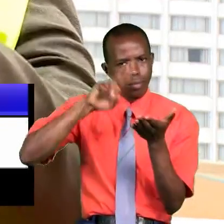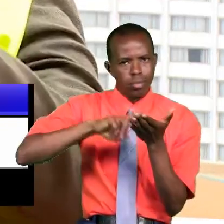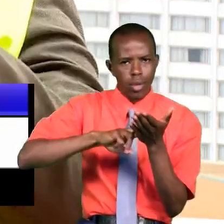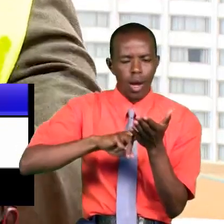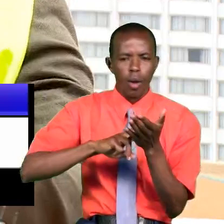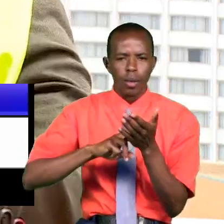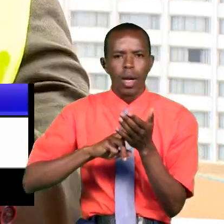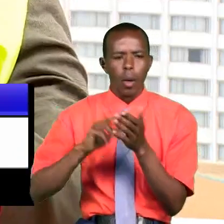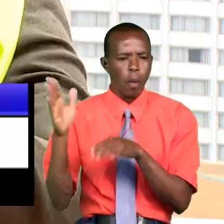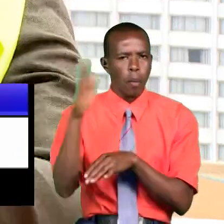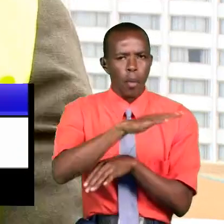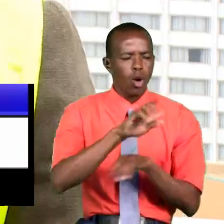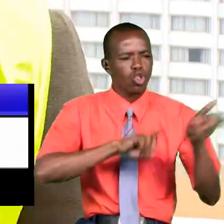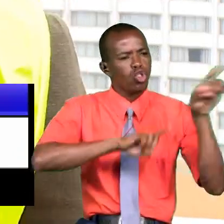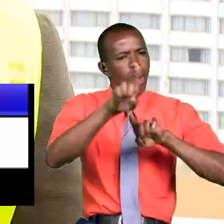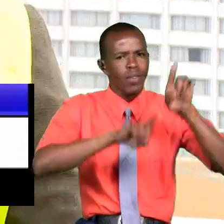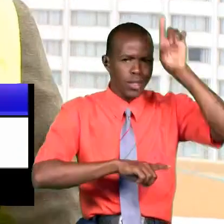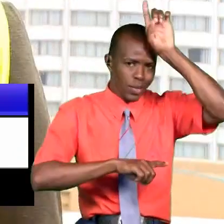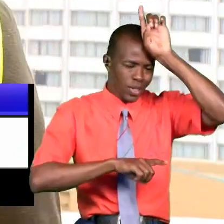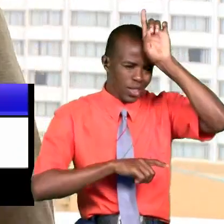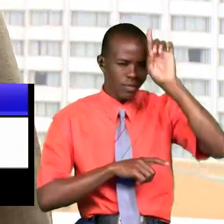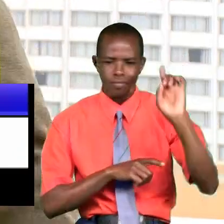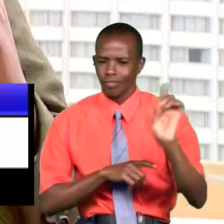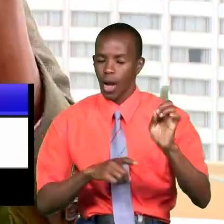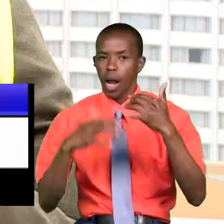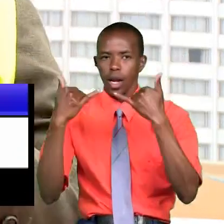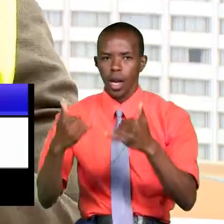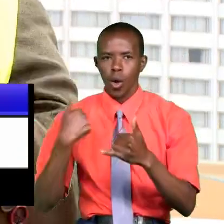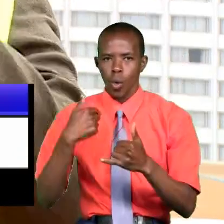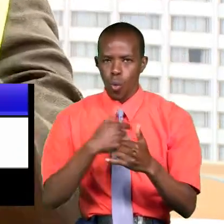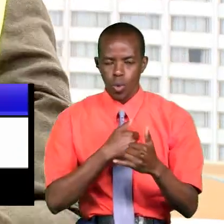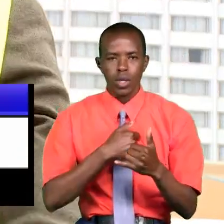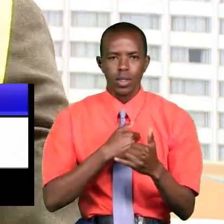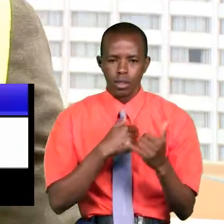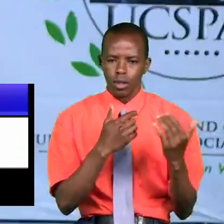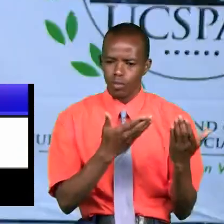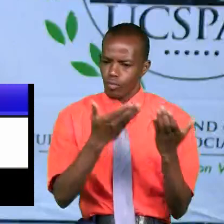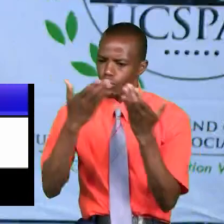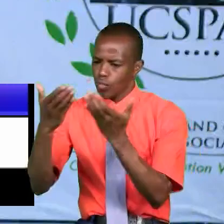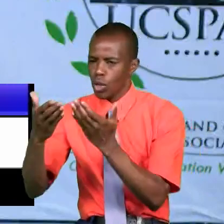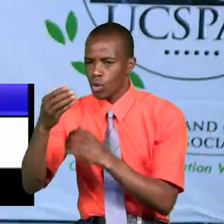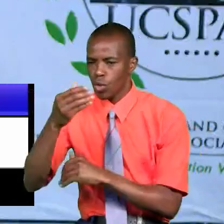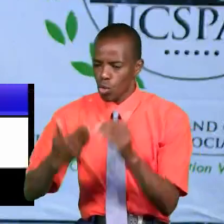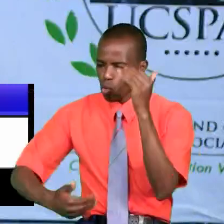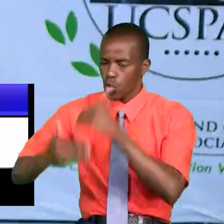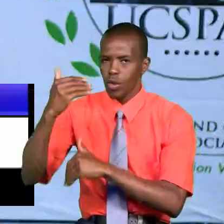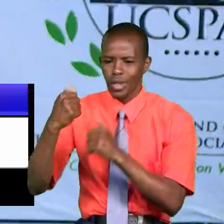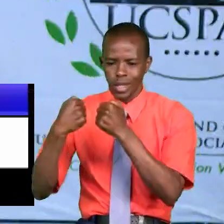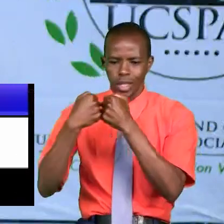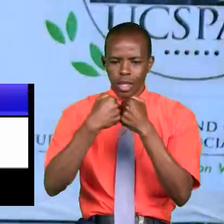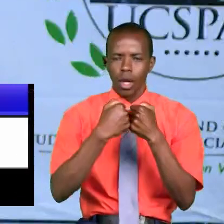back to your homeland, to your village to register. But this time around now, we are bringing the kids to the universities. My challenge is